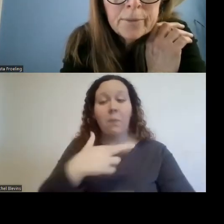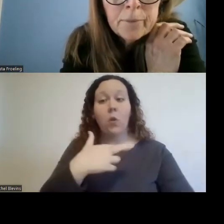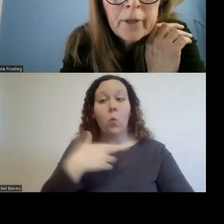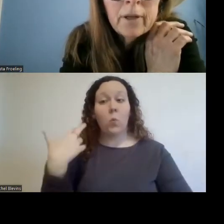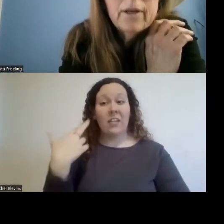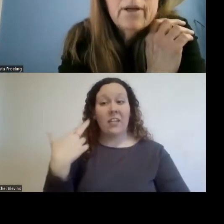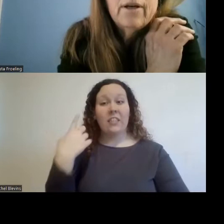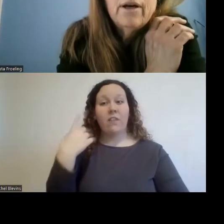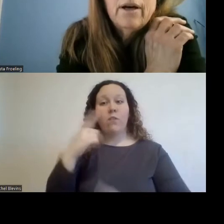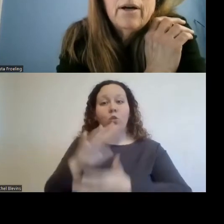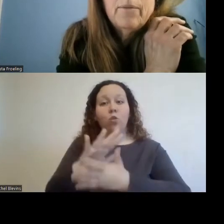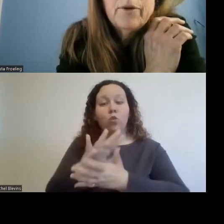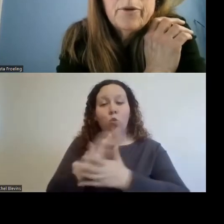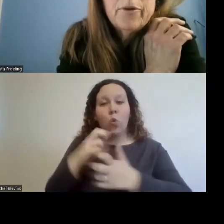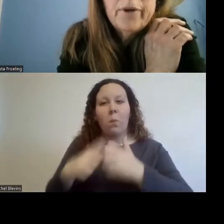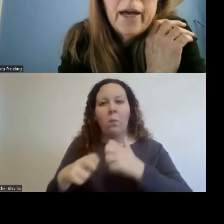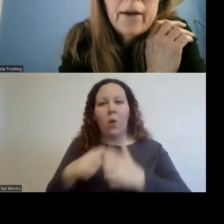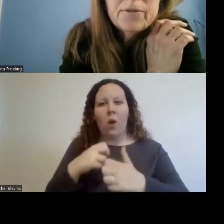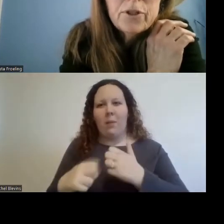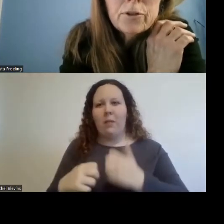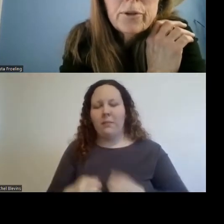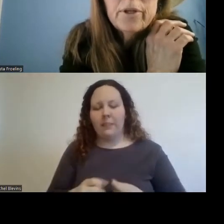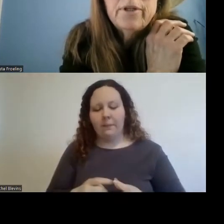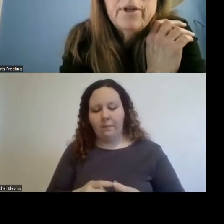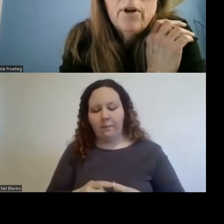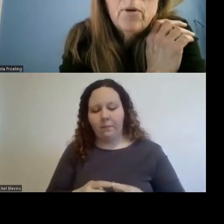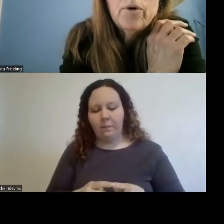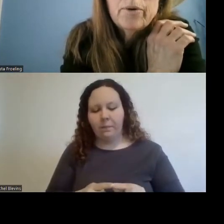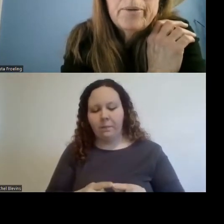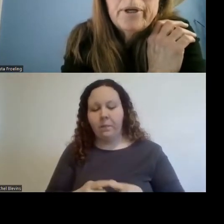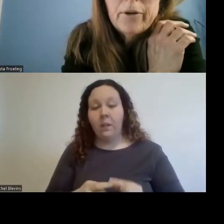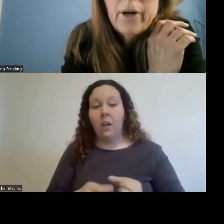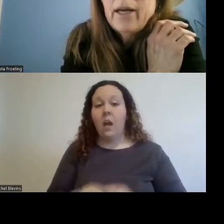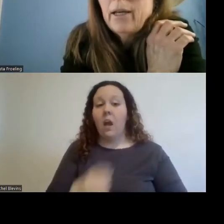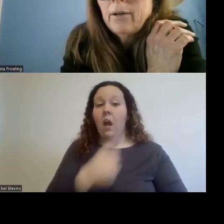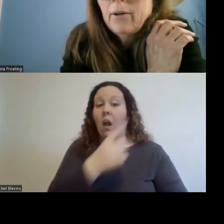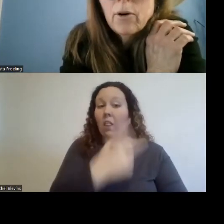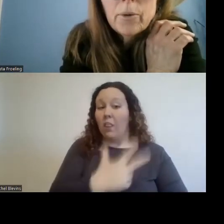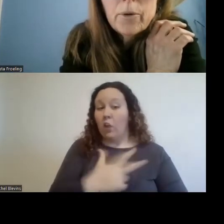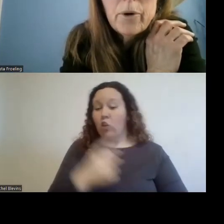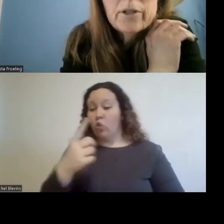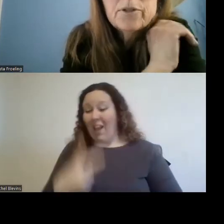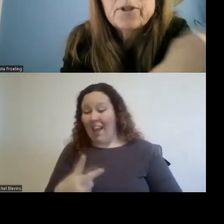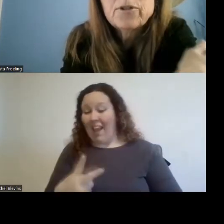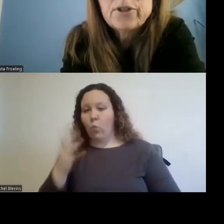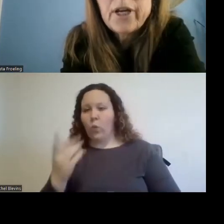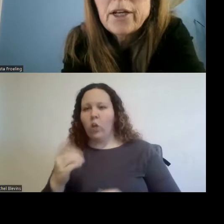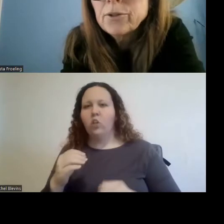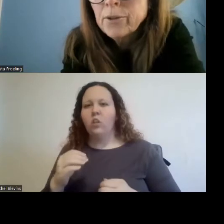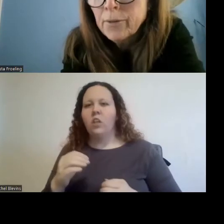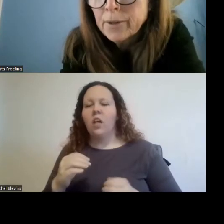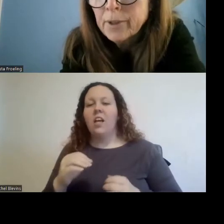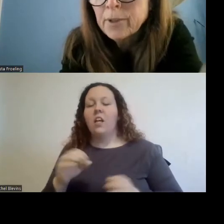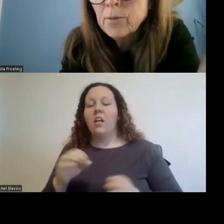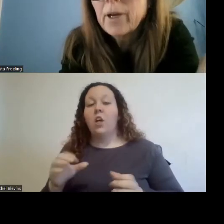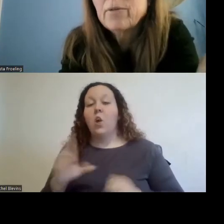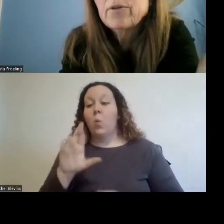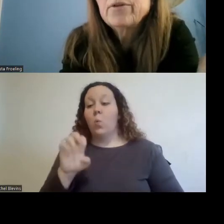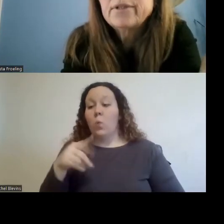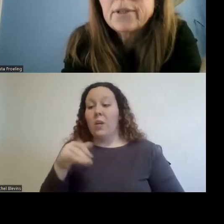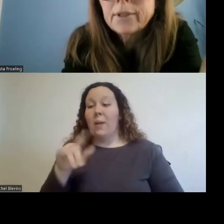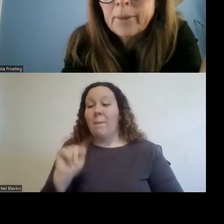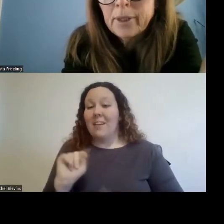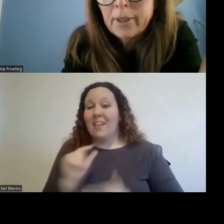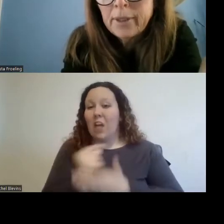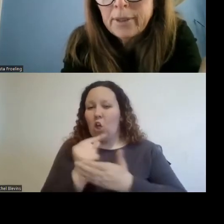ears. A third to half of children will repeat a grade or require special education services, will have